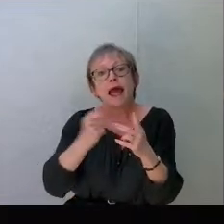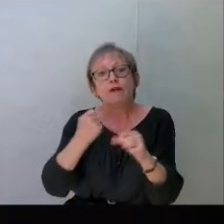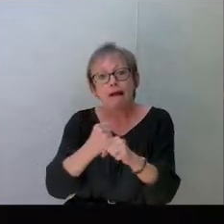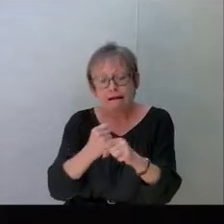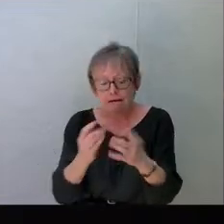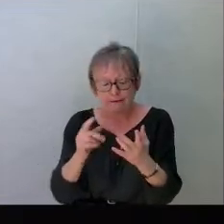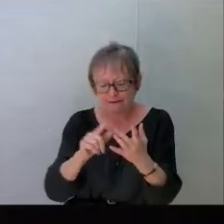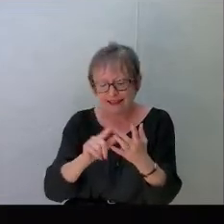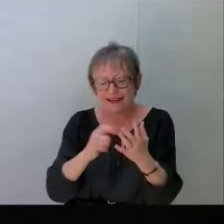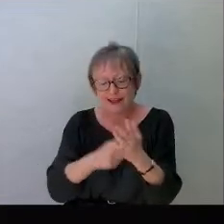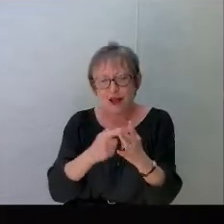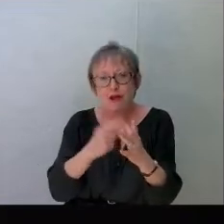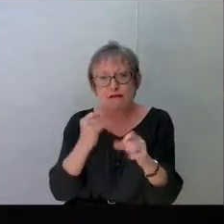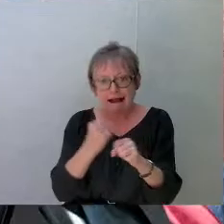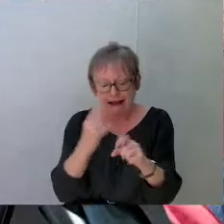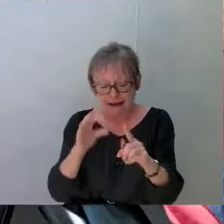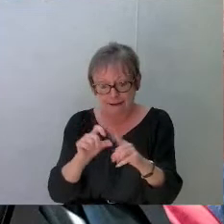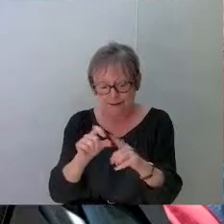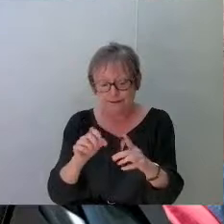few.